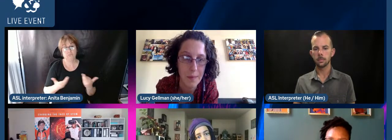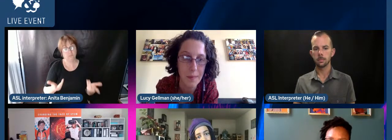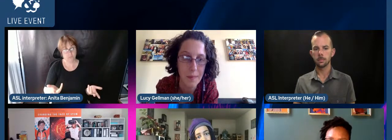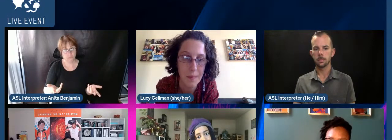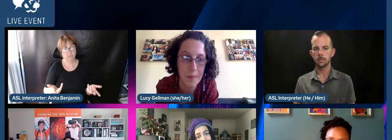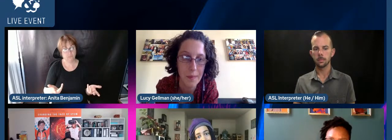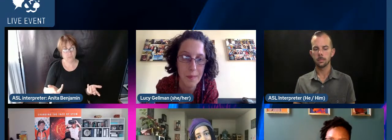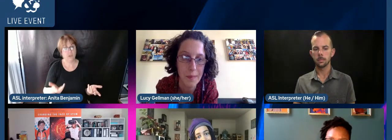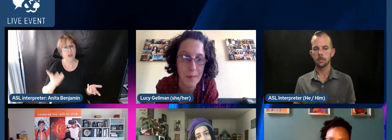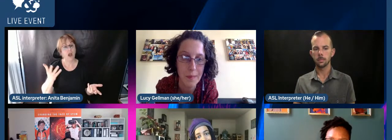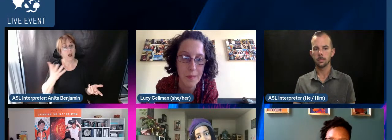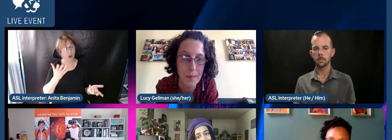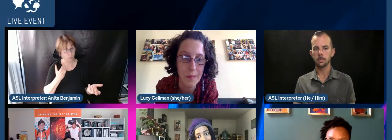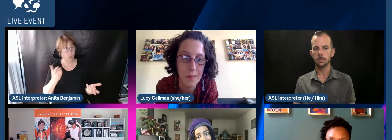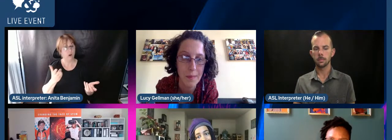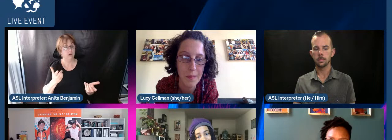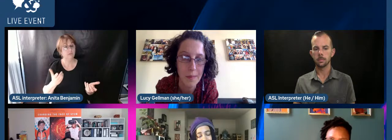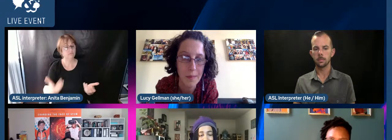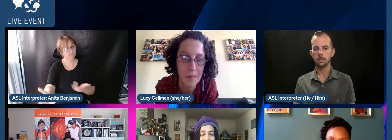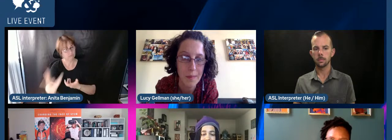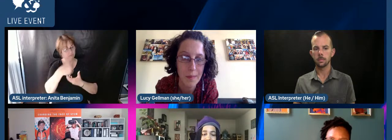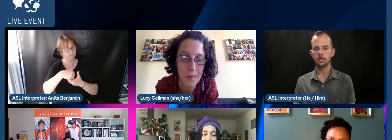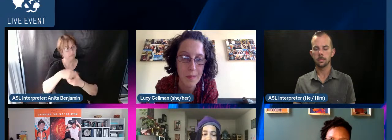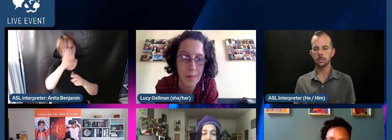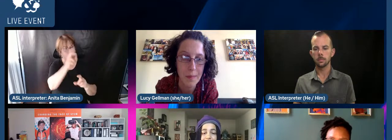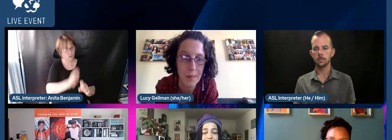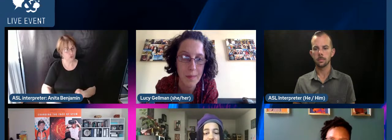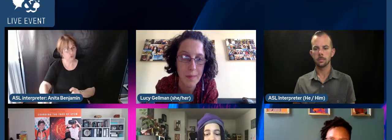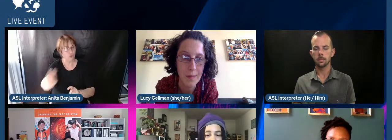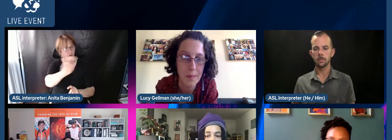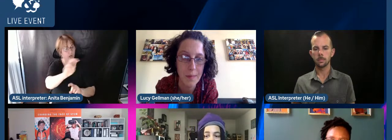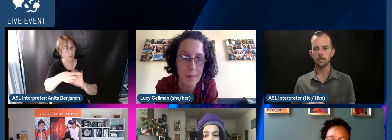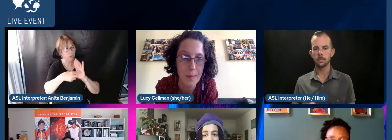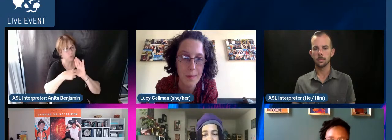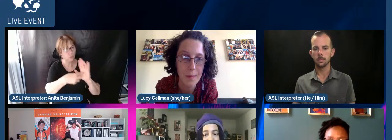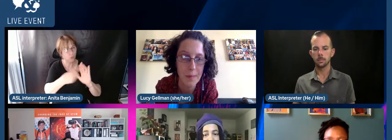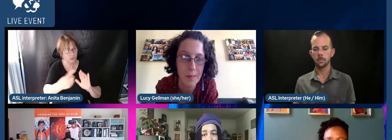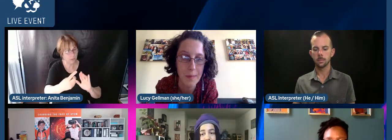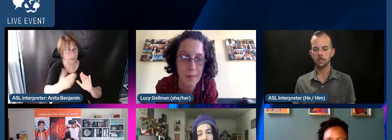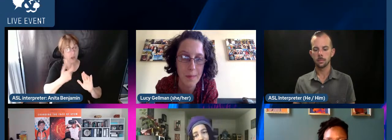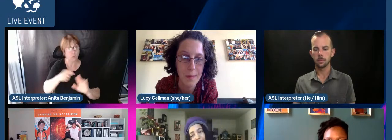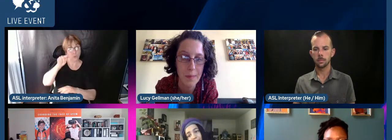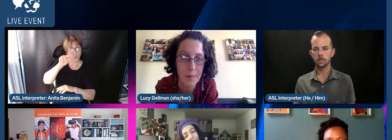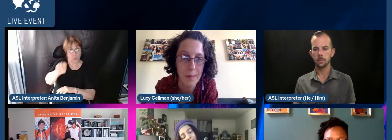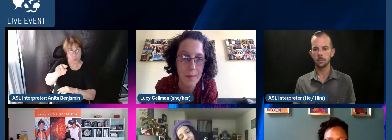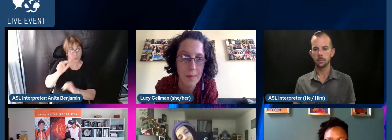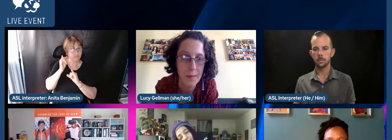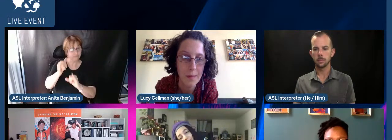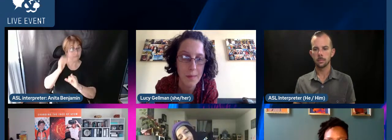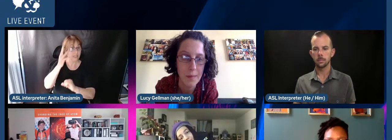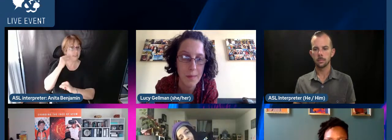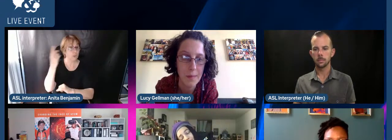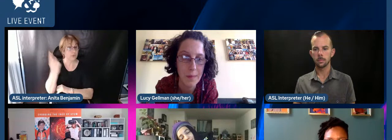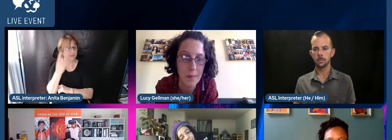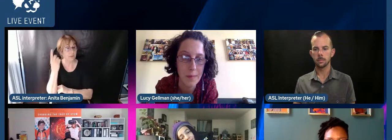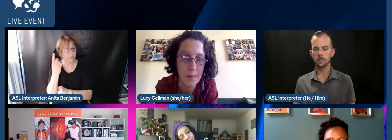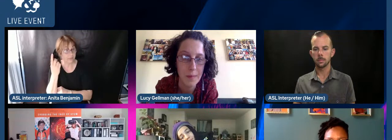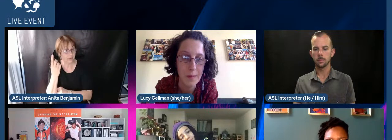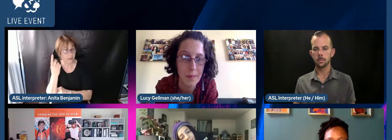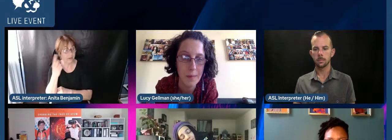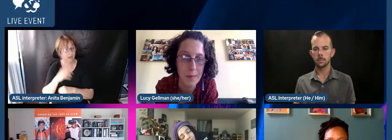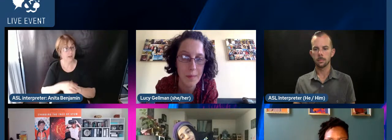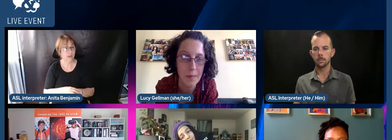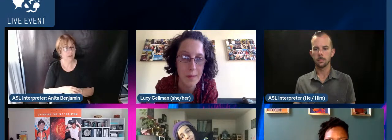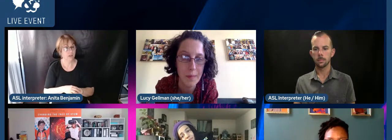you on a journey, right? I want to show you something. I want you to experience something. But at the end,